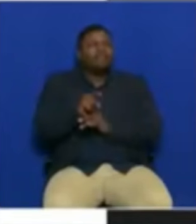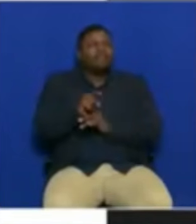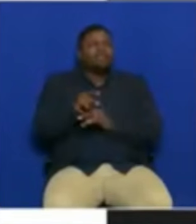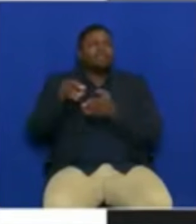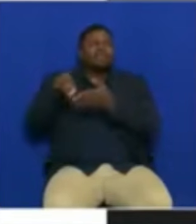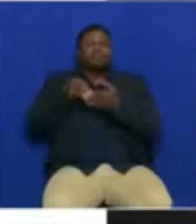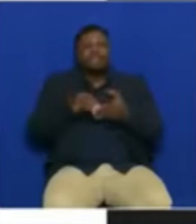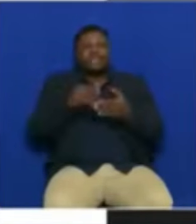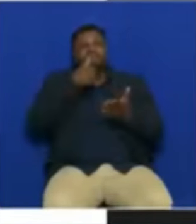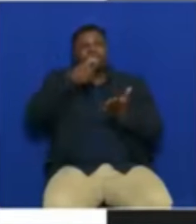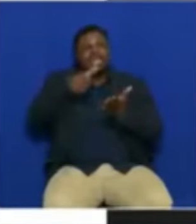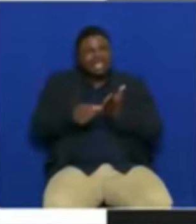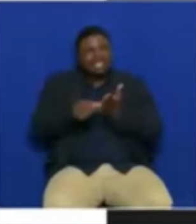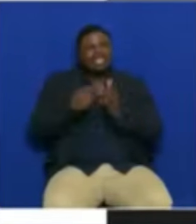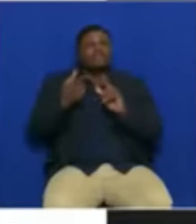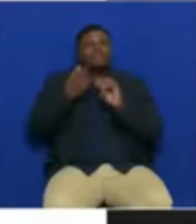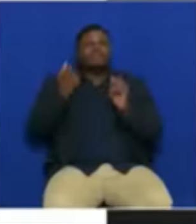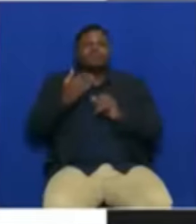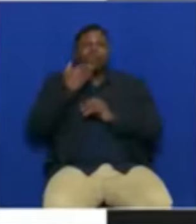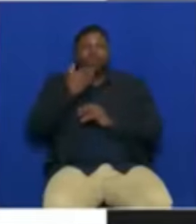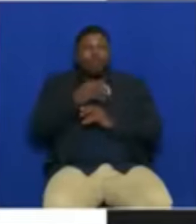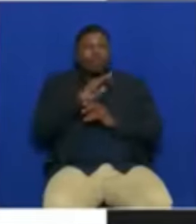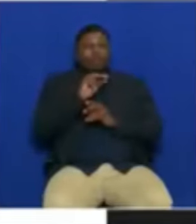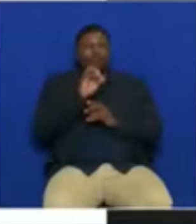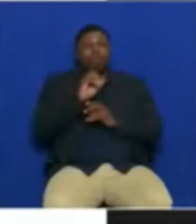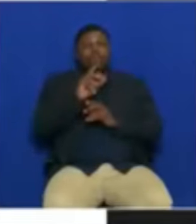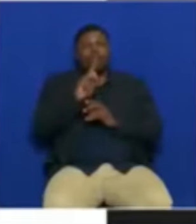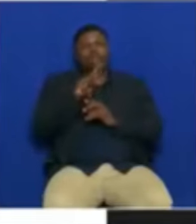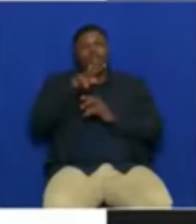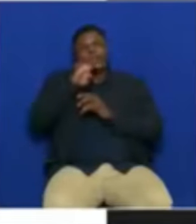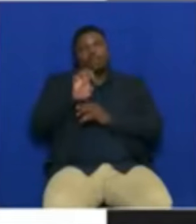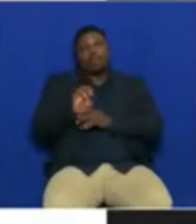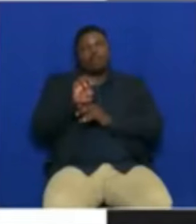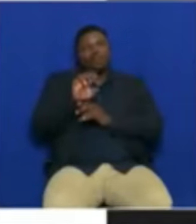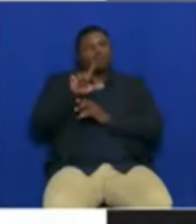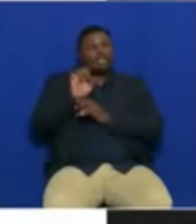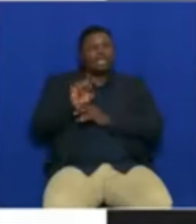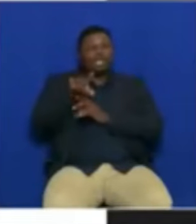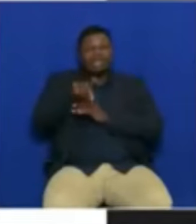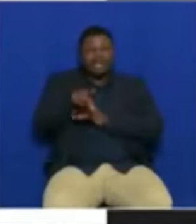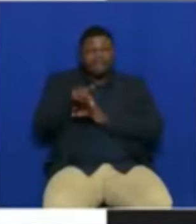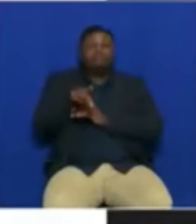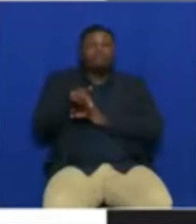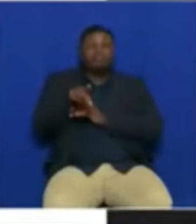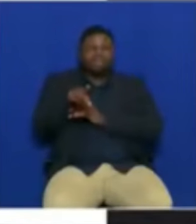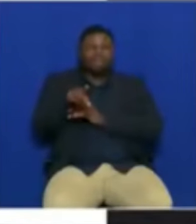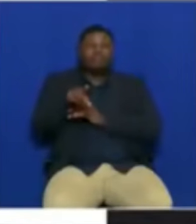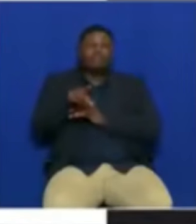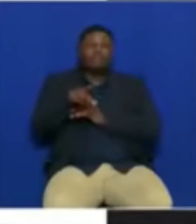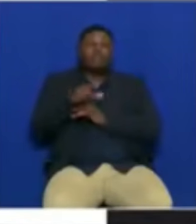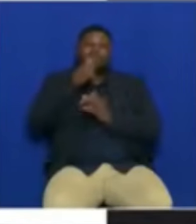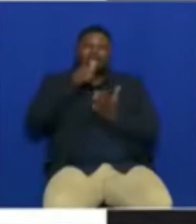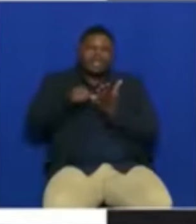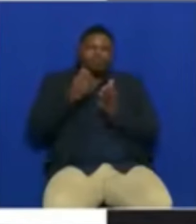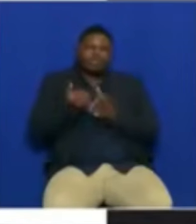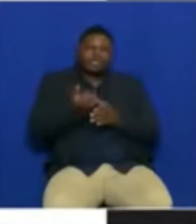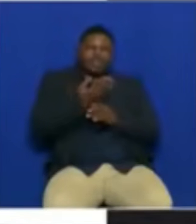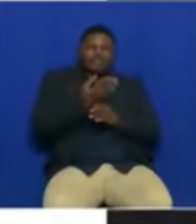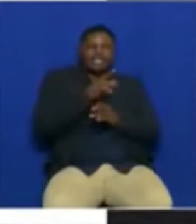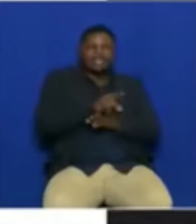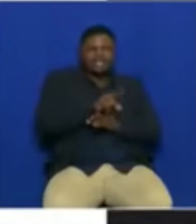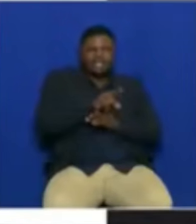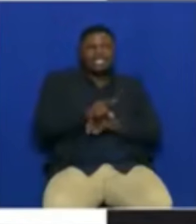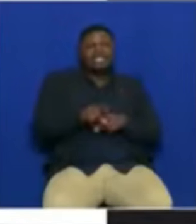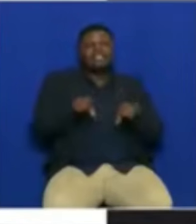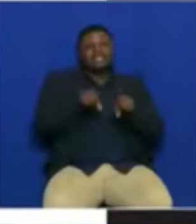say that she has submitted. But no, it's still underway, the vetting process. What